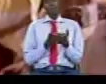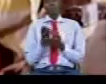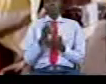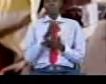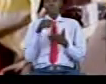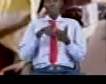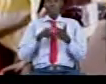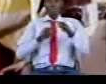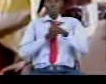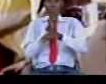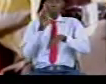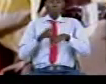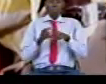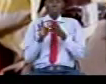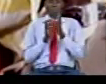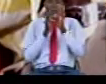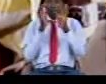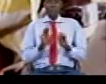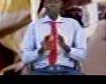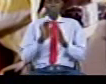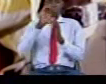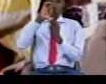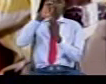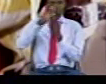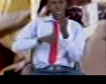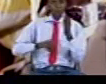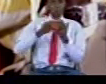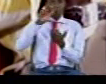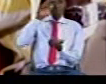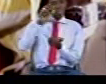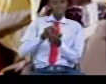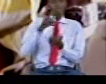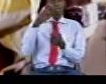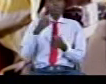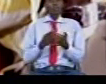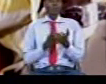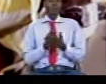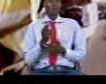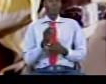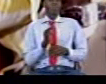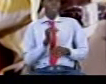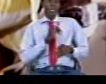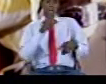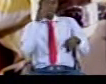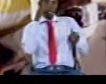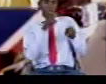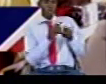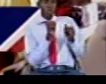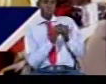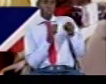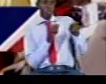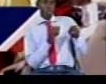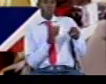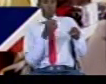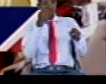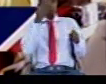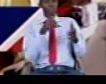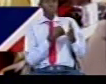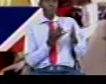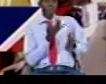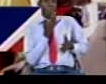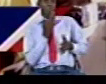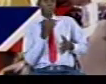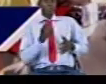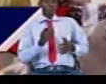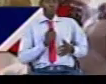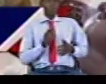they diminish the truth. The ones that favor them, they say, agree with that. But the one that contradicts their flesh, their